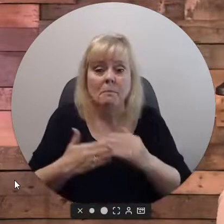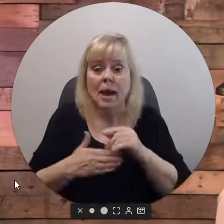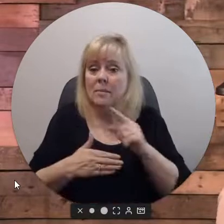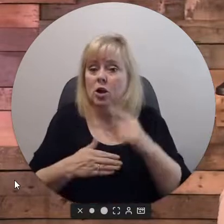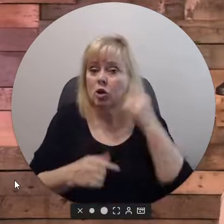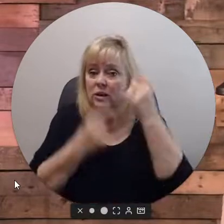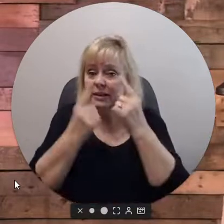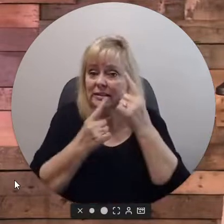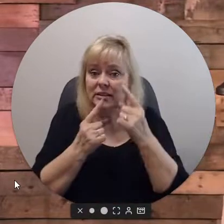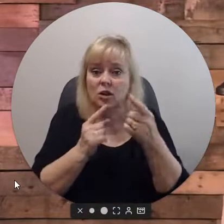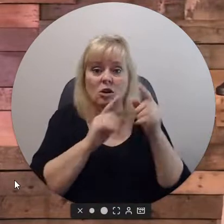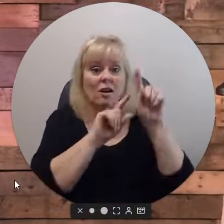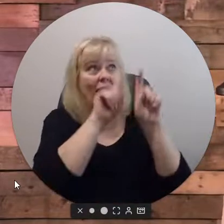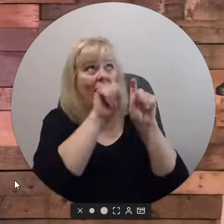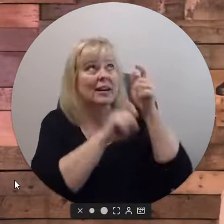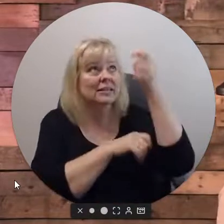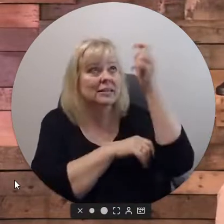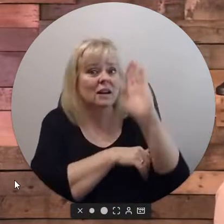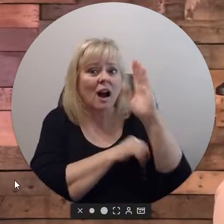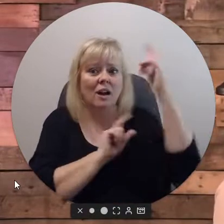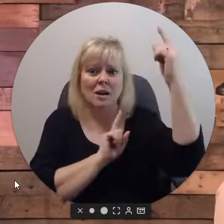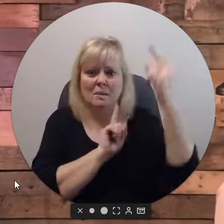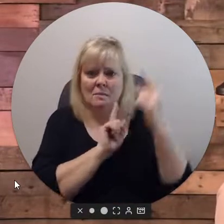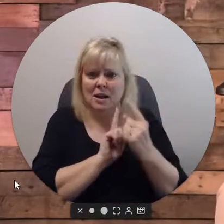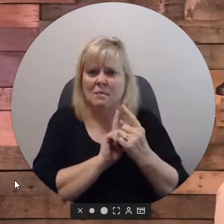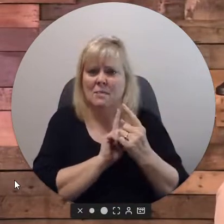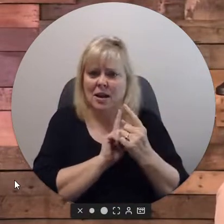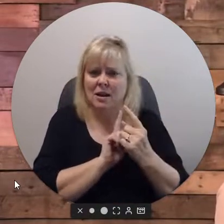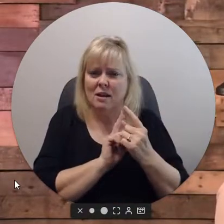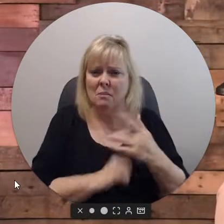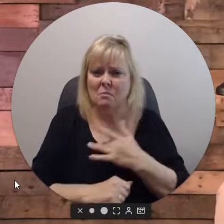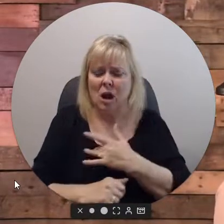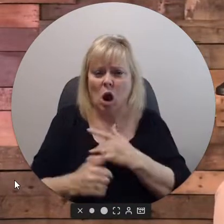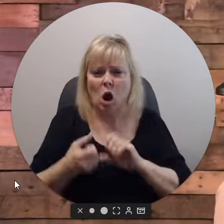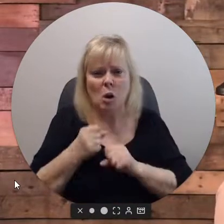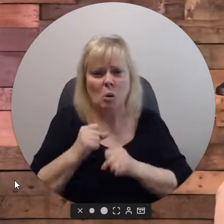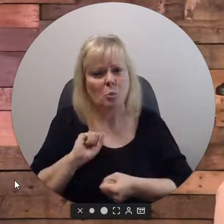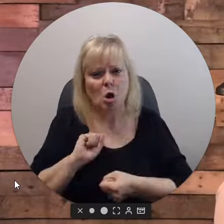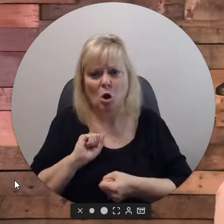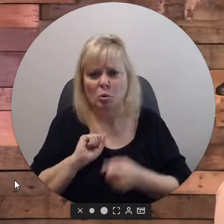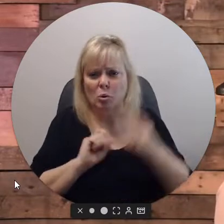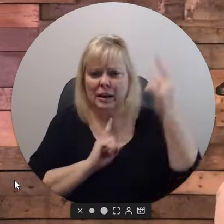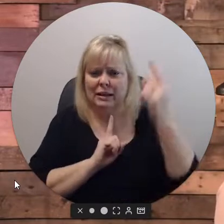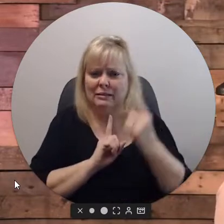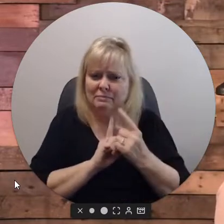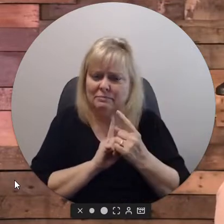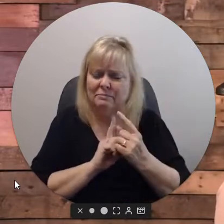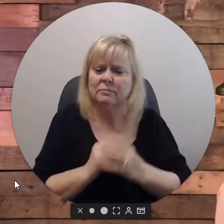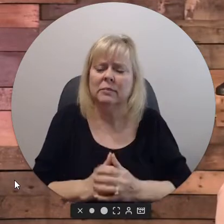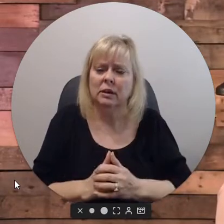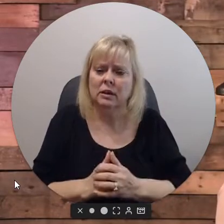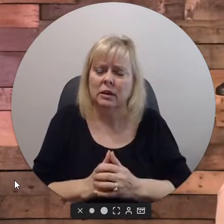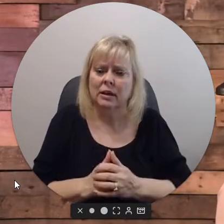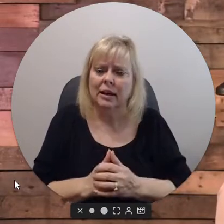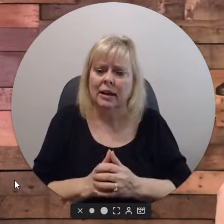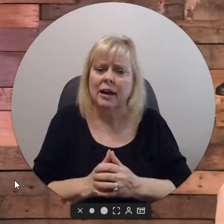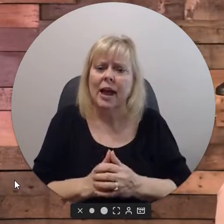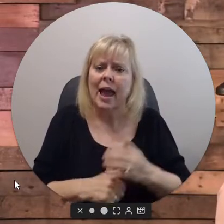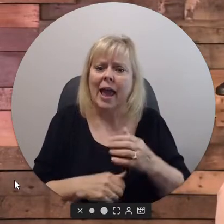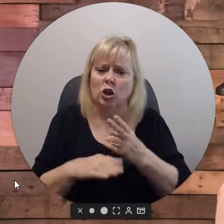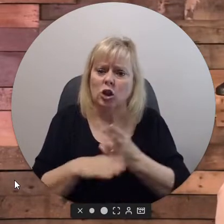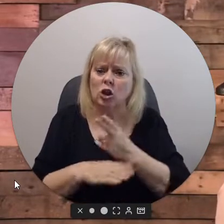to meet you in that place of wounded brokenness and make it a source of